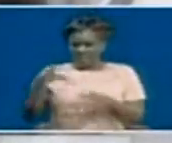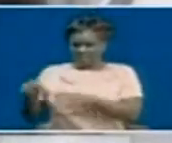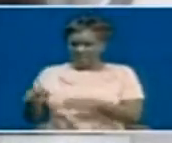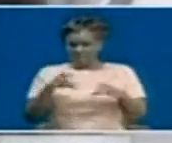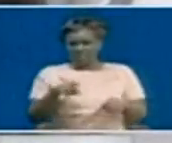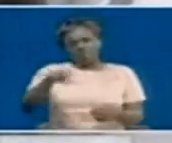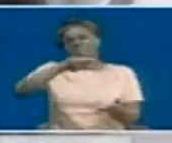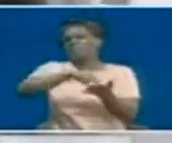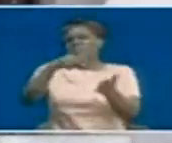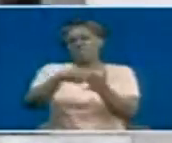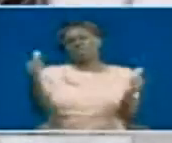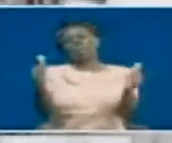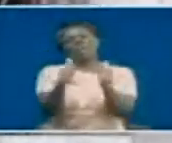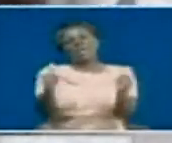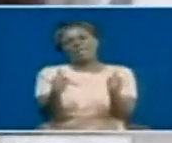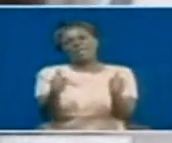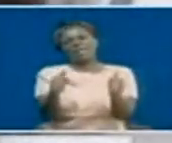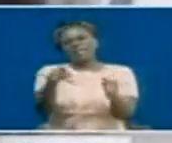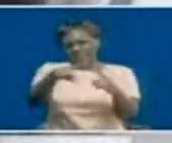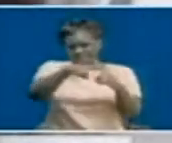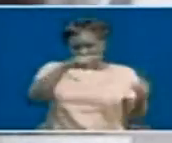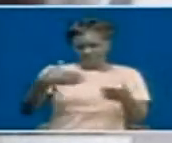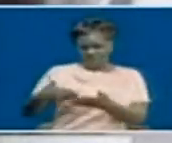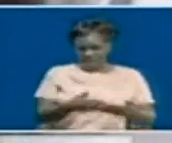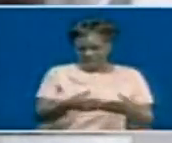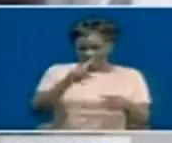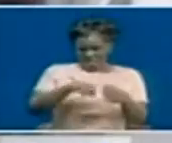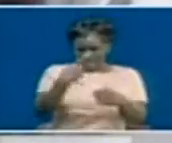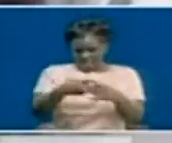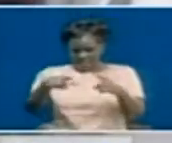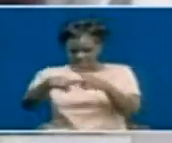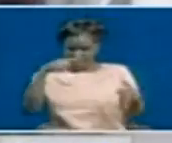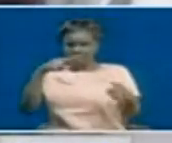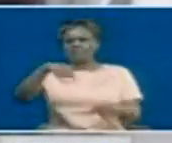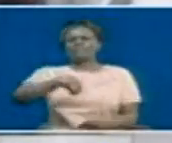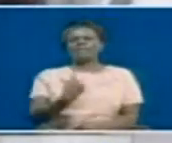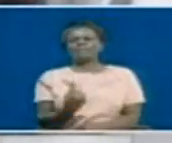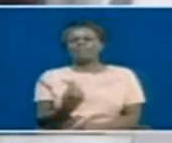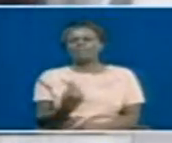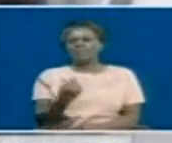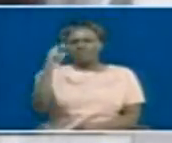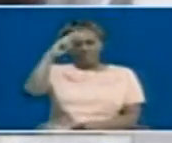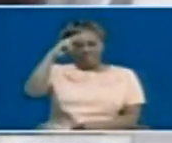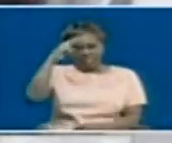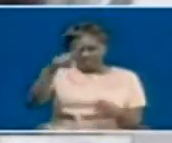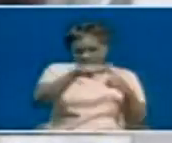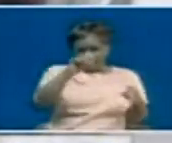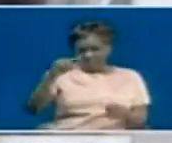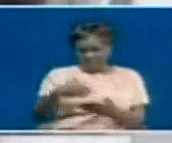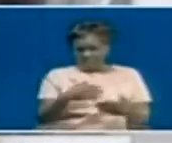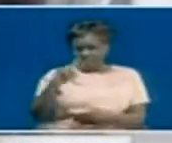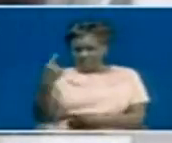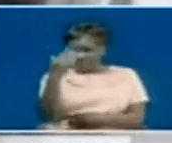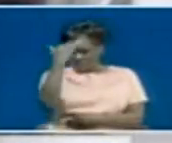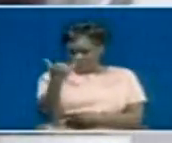well, if we may say so. They kill their baby and then they also kill themselves. The reason they kill the baby first is